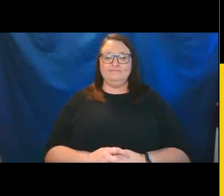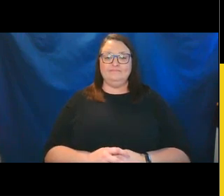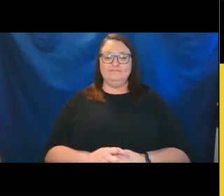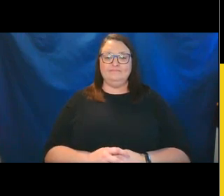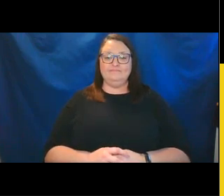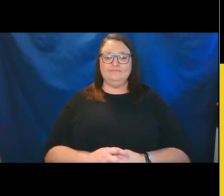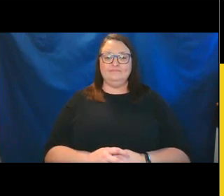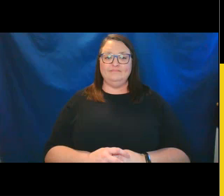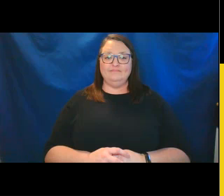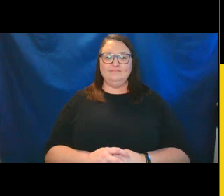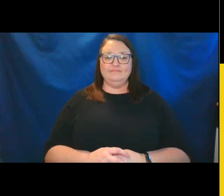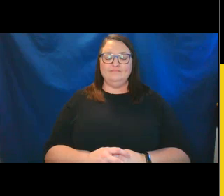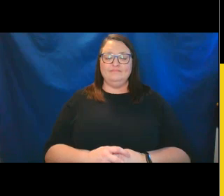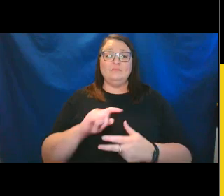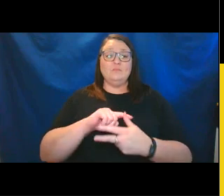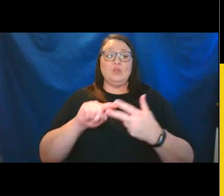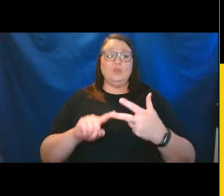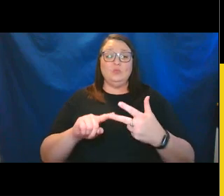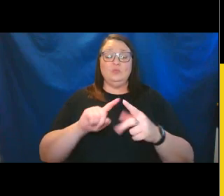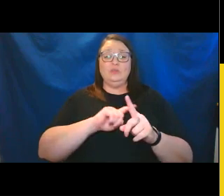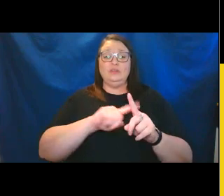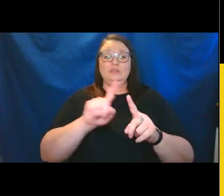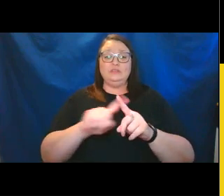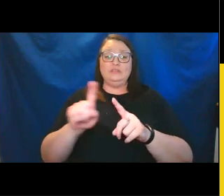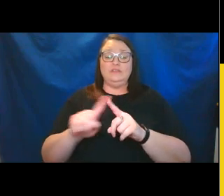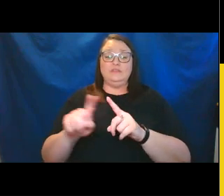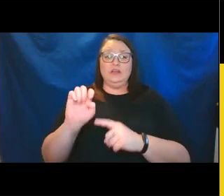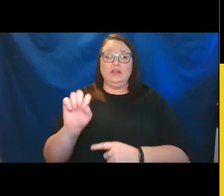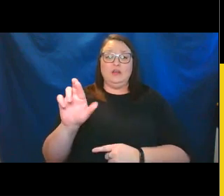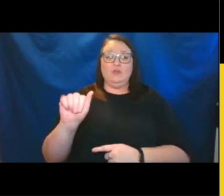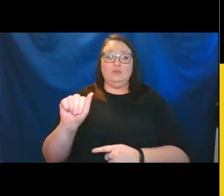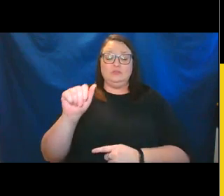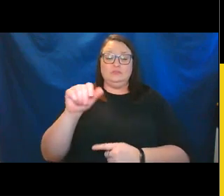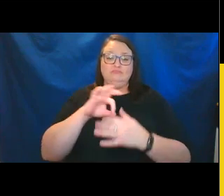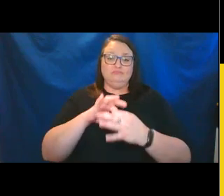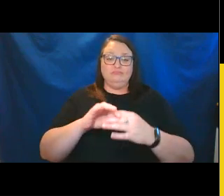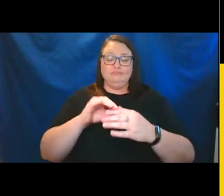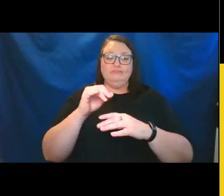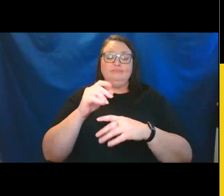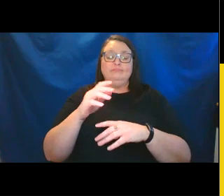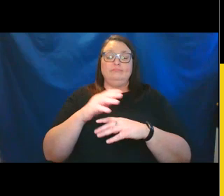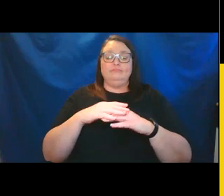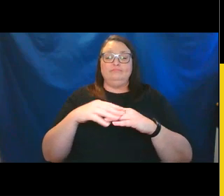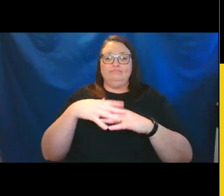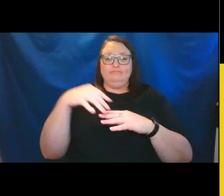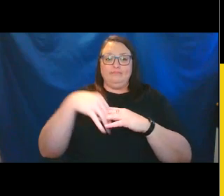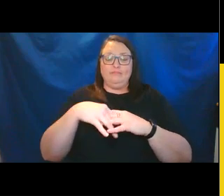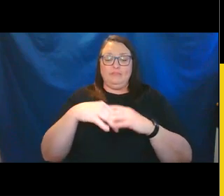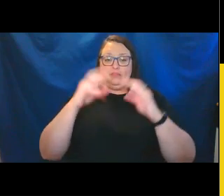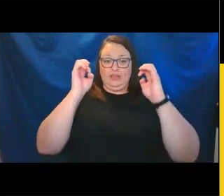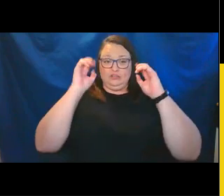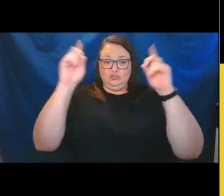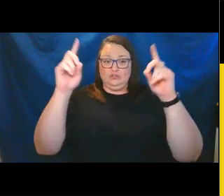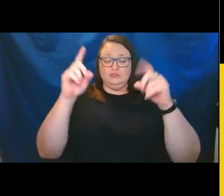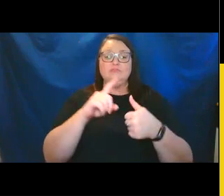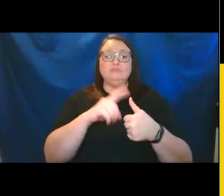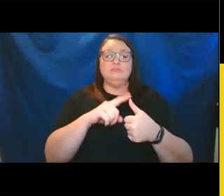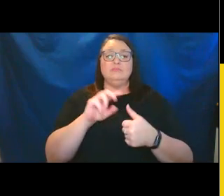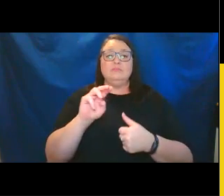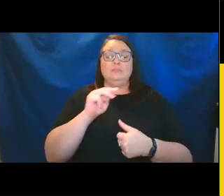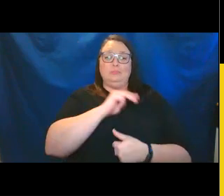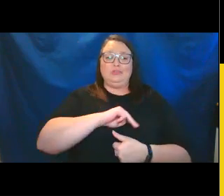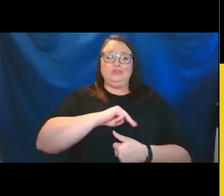So there's really three different eras of Indian education, and the first era is missionary domination, which was really during